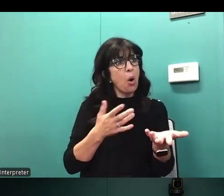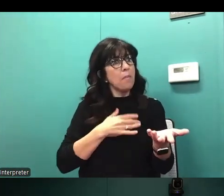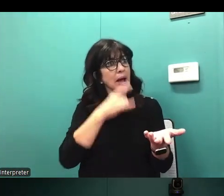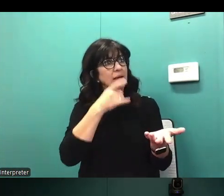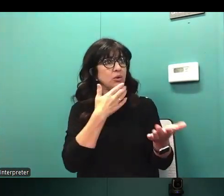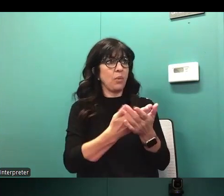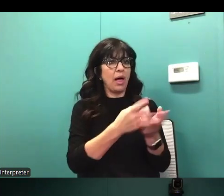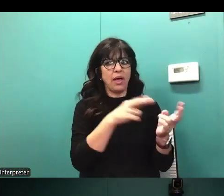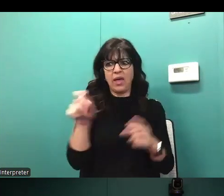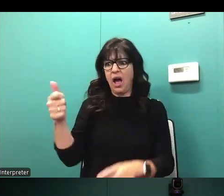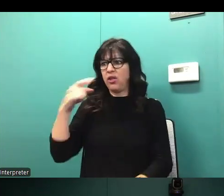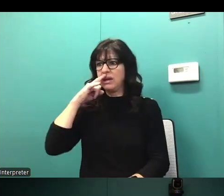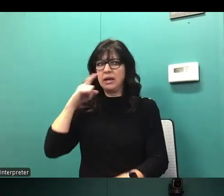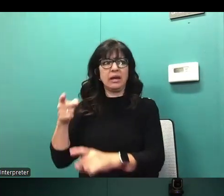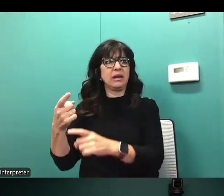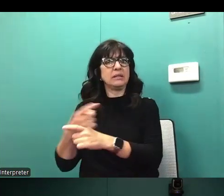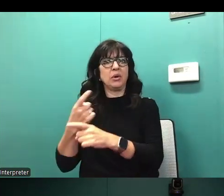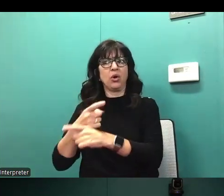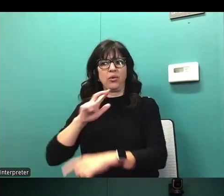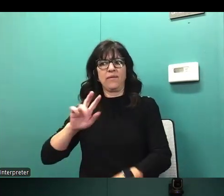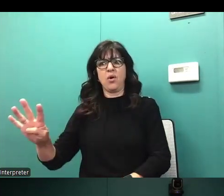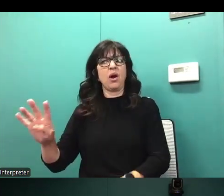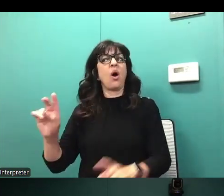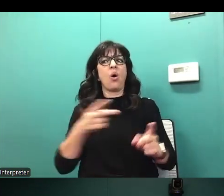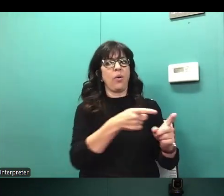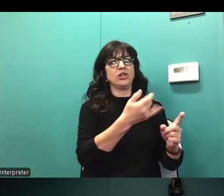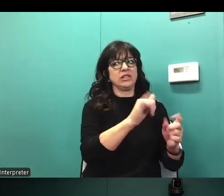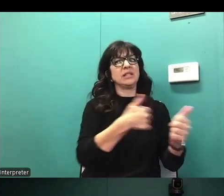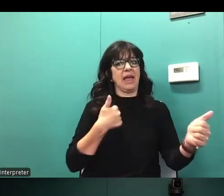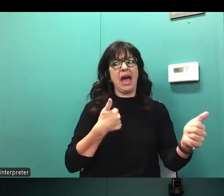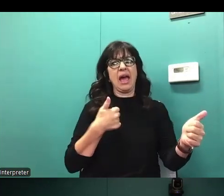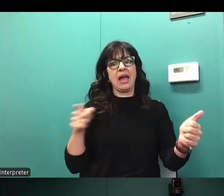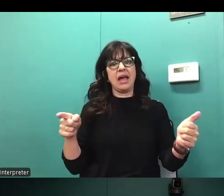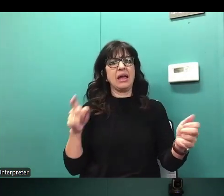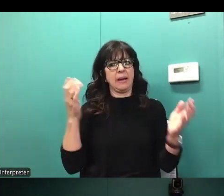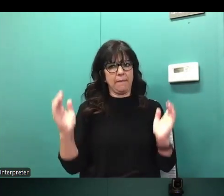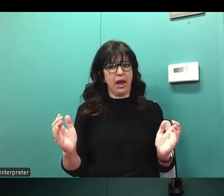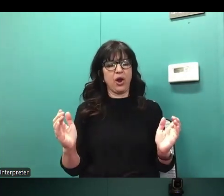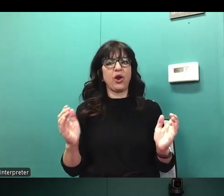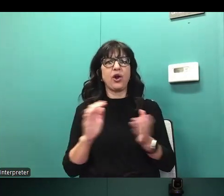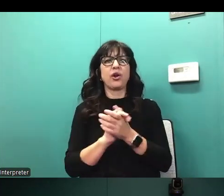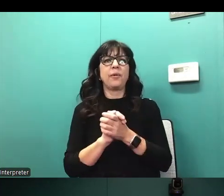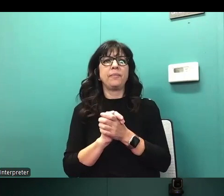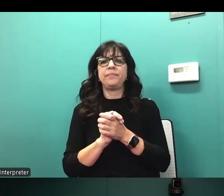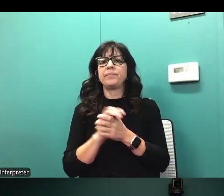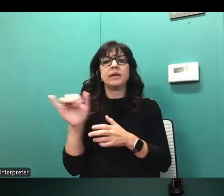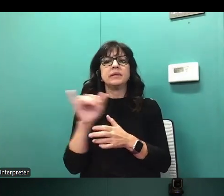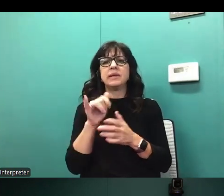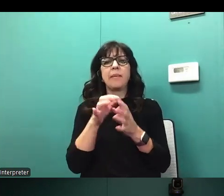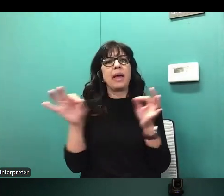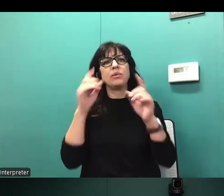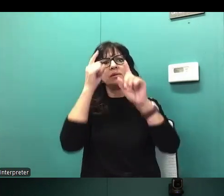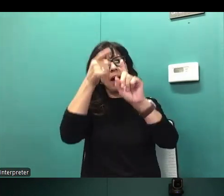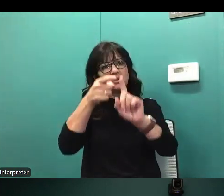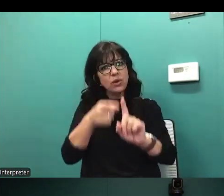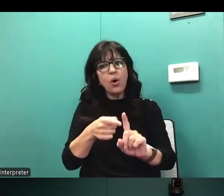well. And then you look at a typical 3 to 4, you're like, yeah, they're still missing things. Same thing with language milestones,